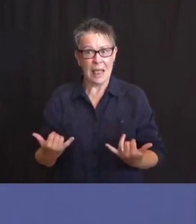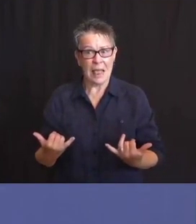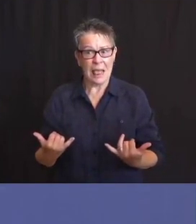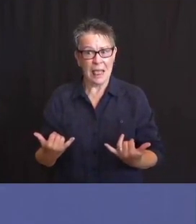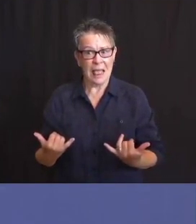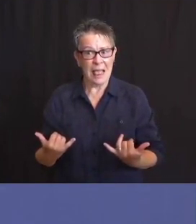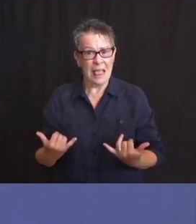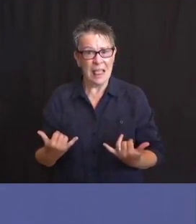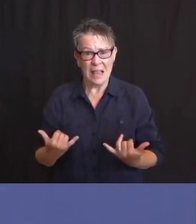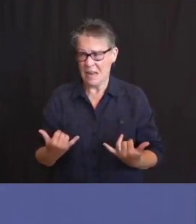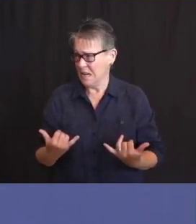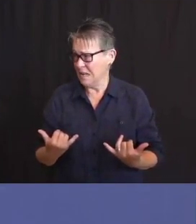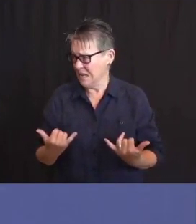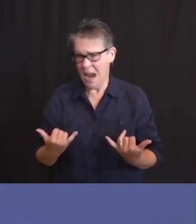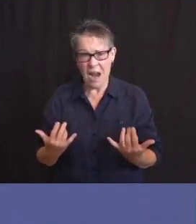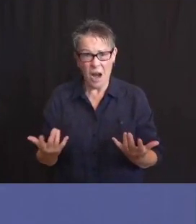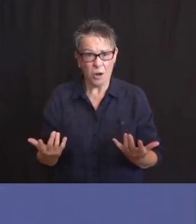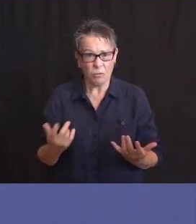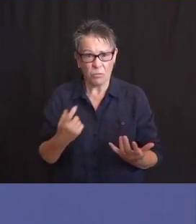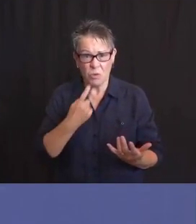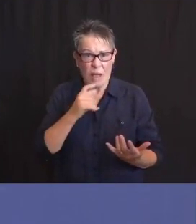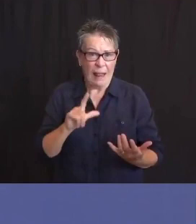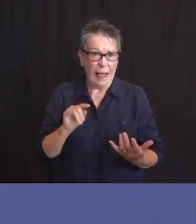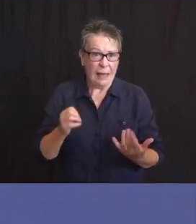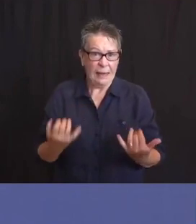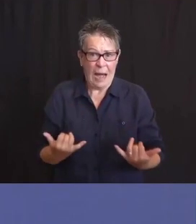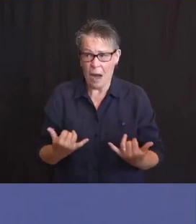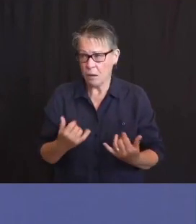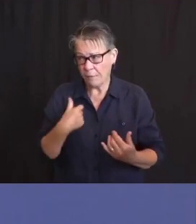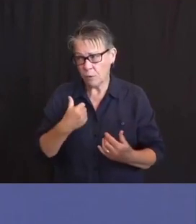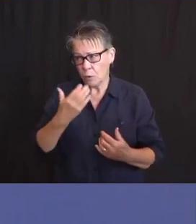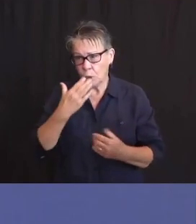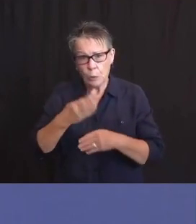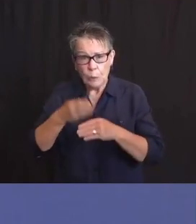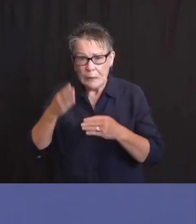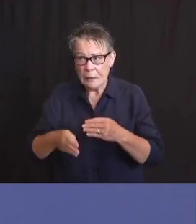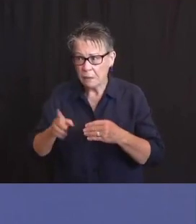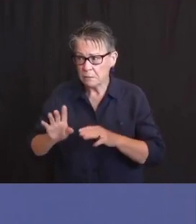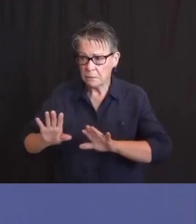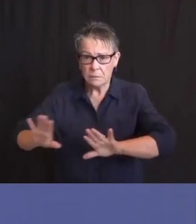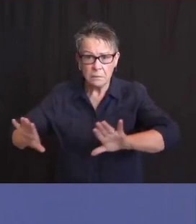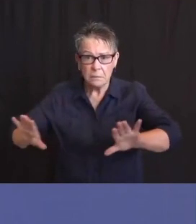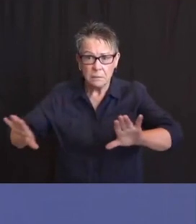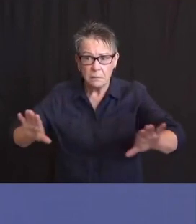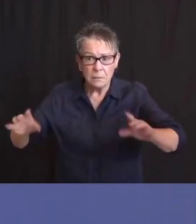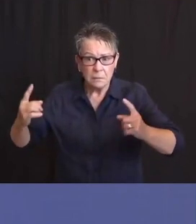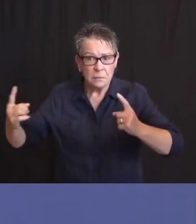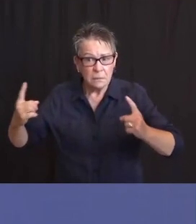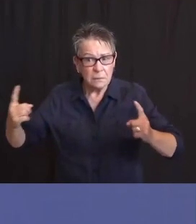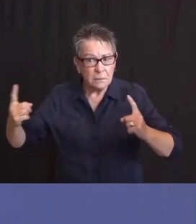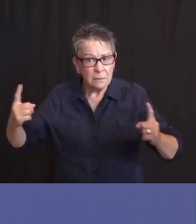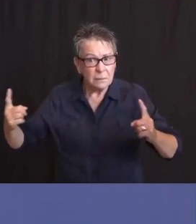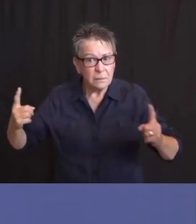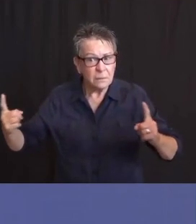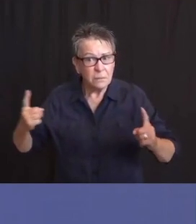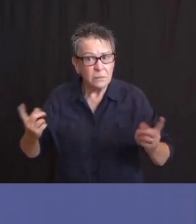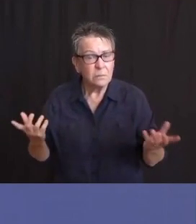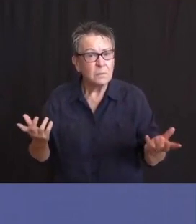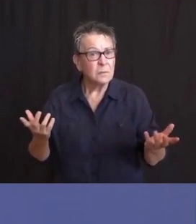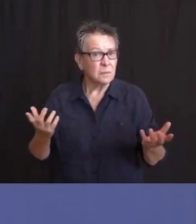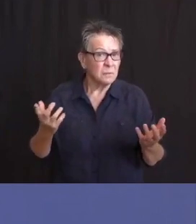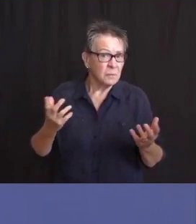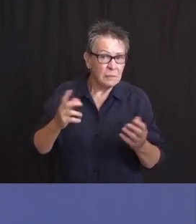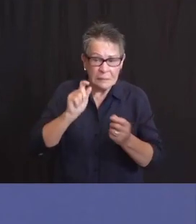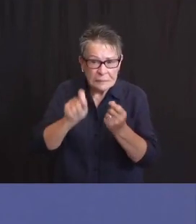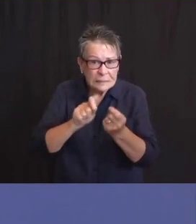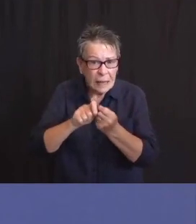really help, but assuming that the trends of late keep going where they're going, we're in that neighborhood right now. I can't tell you exactly what, but overwhelmingly